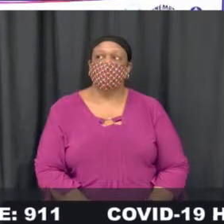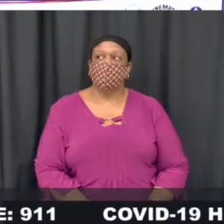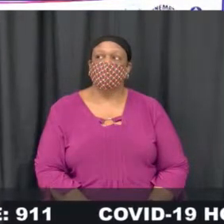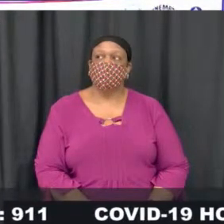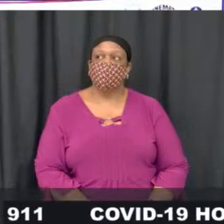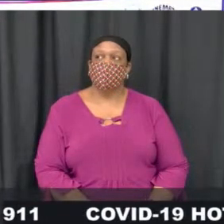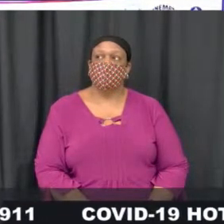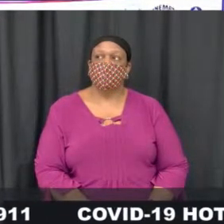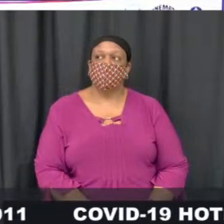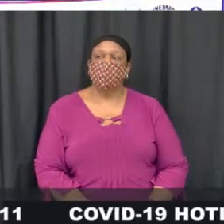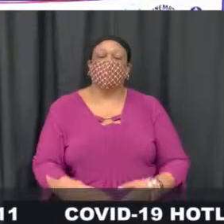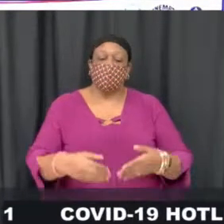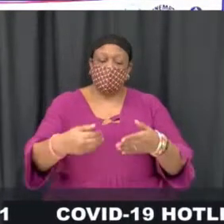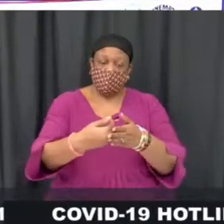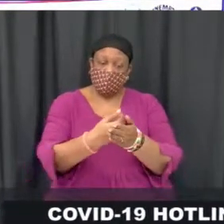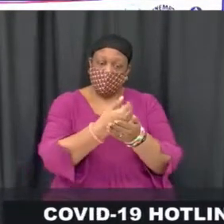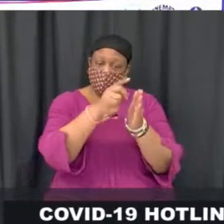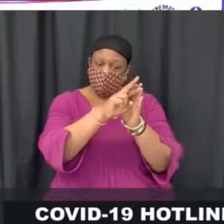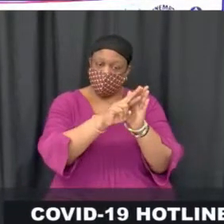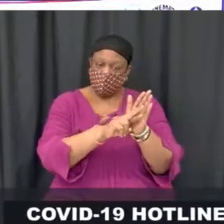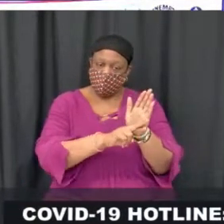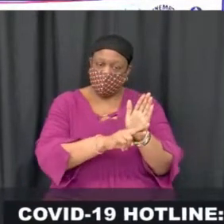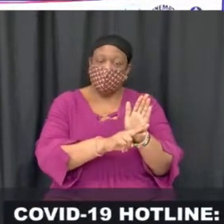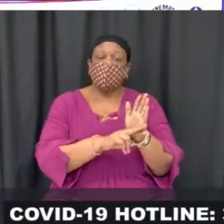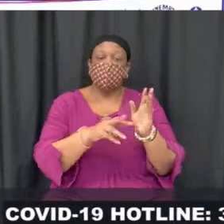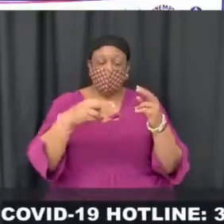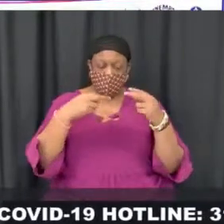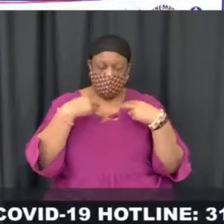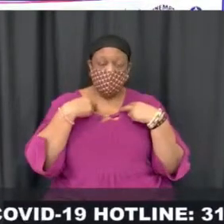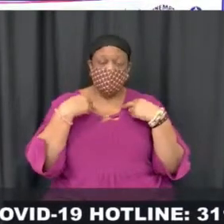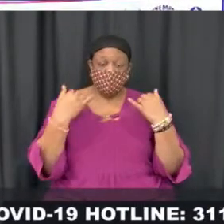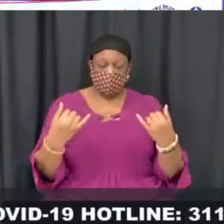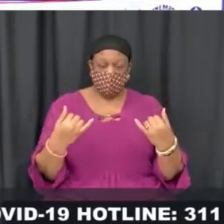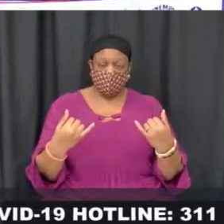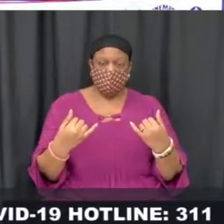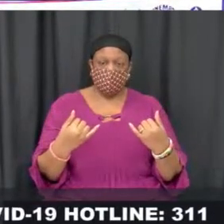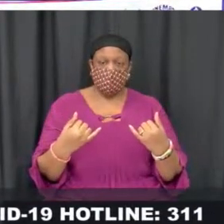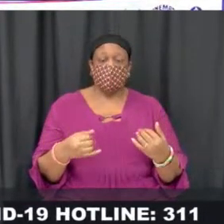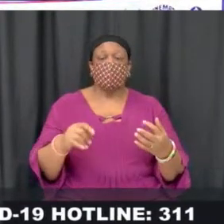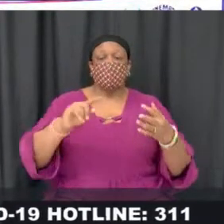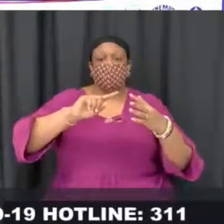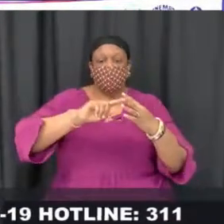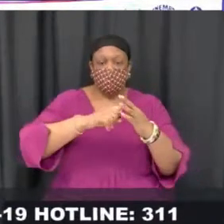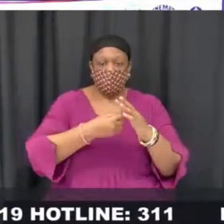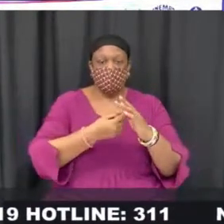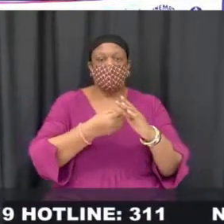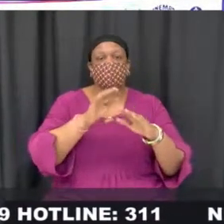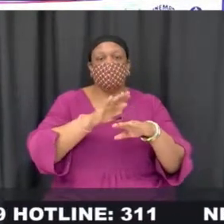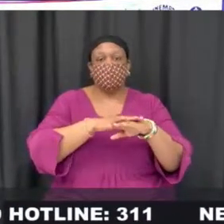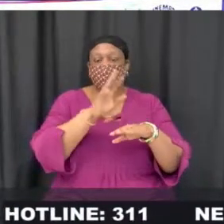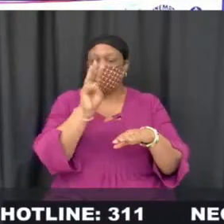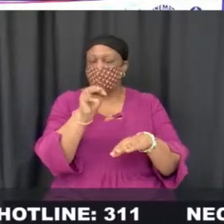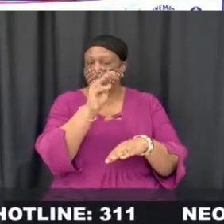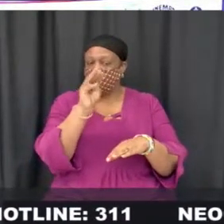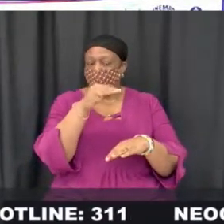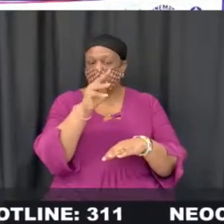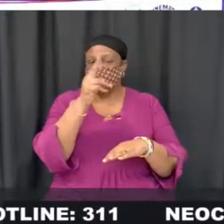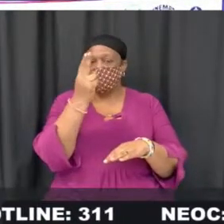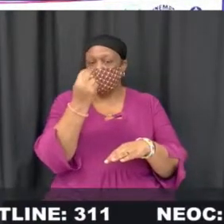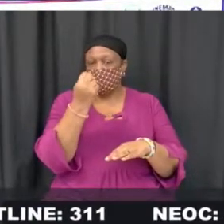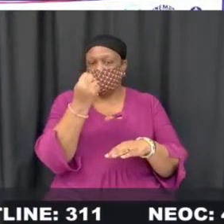New regulations have been published, and these regulations came into effect on Monday, 12th